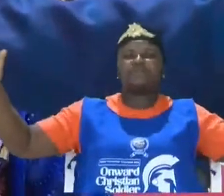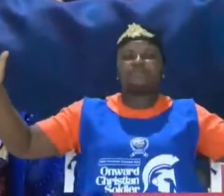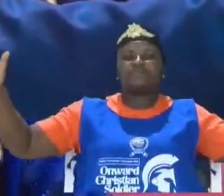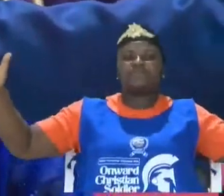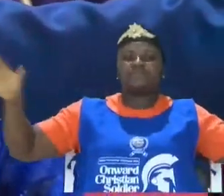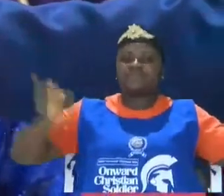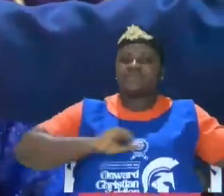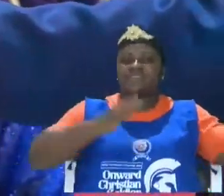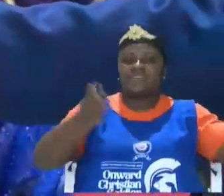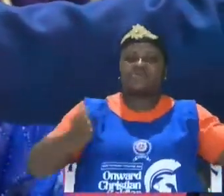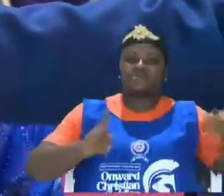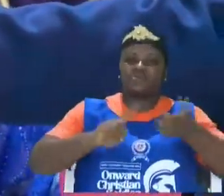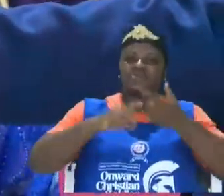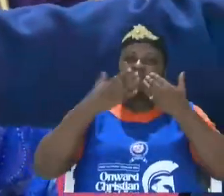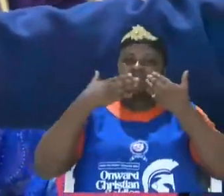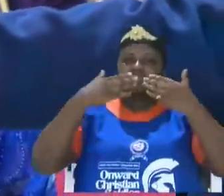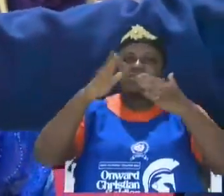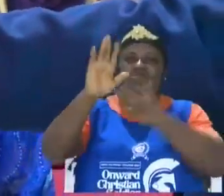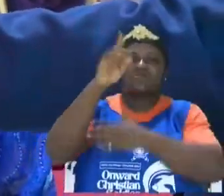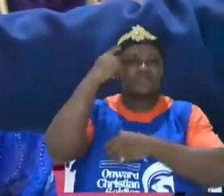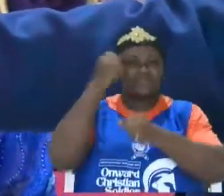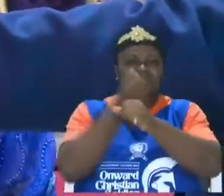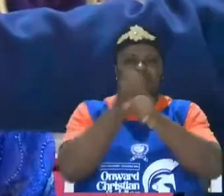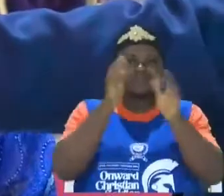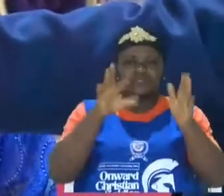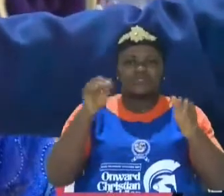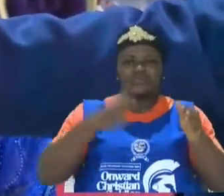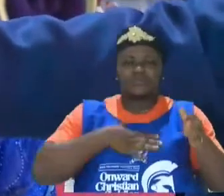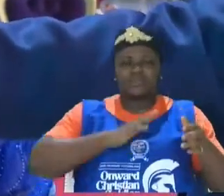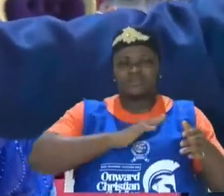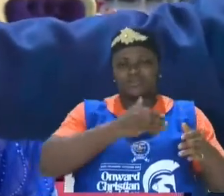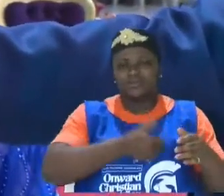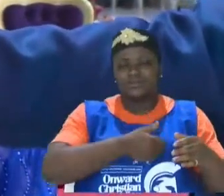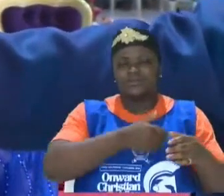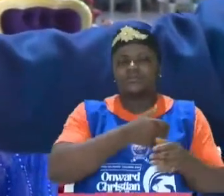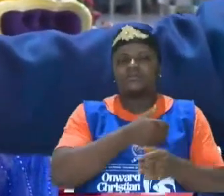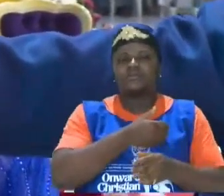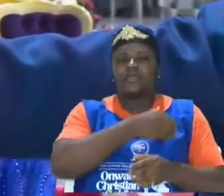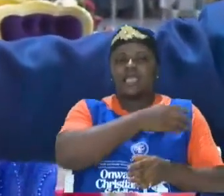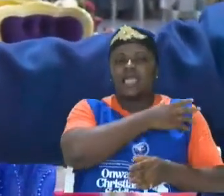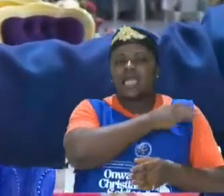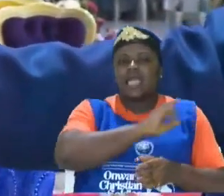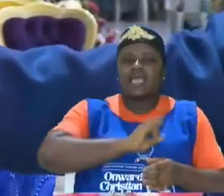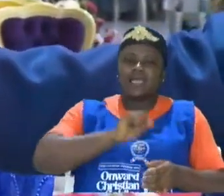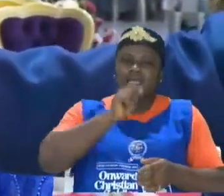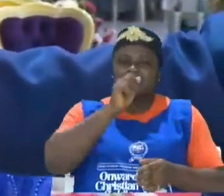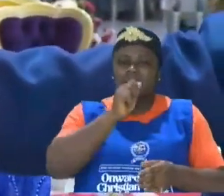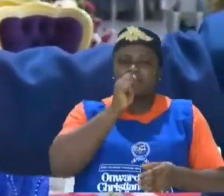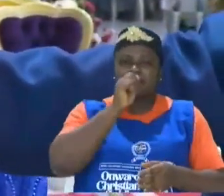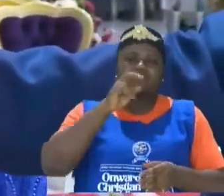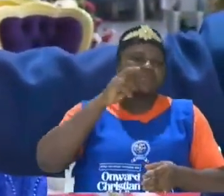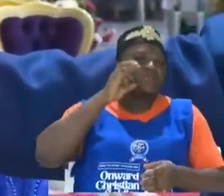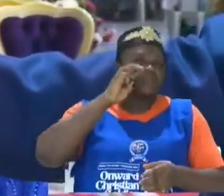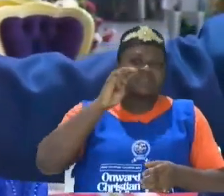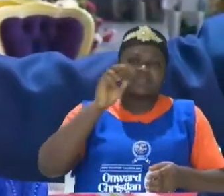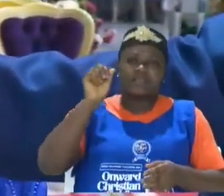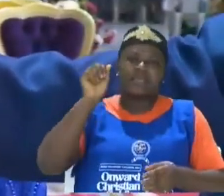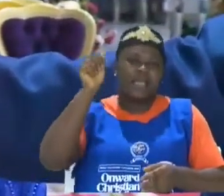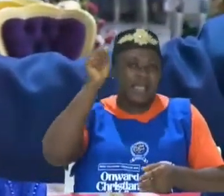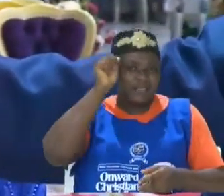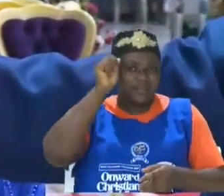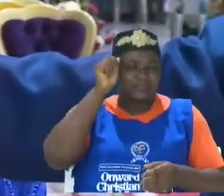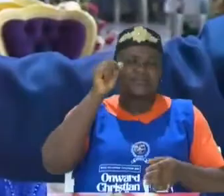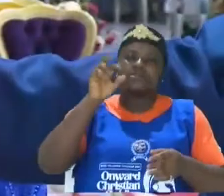hallelujah! I want to thank God for the salvation of my soul. I'm Mrs. Adam Evelyn, Region 28,